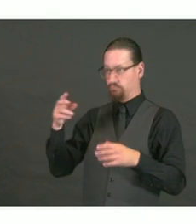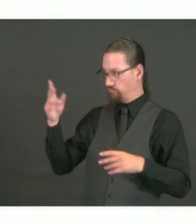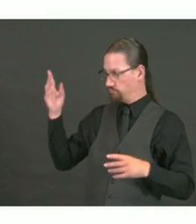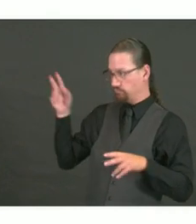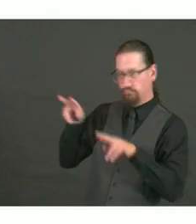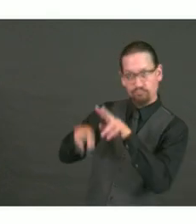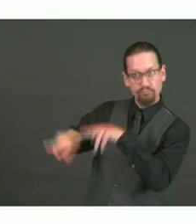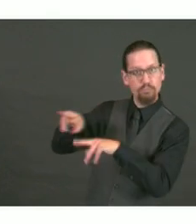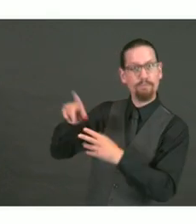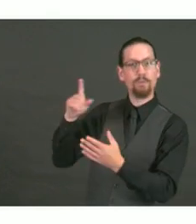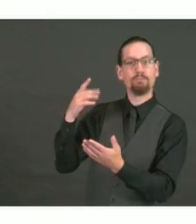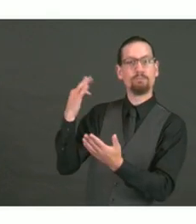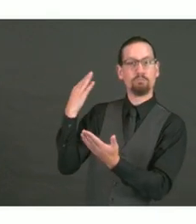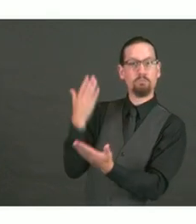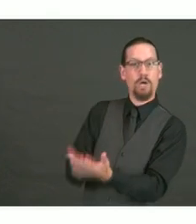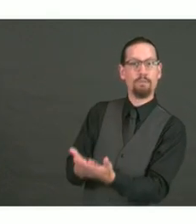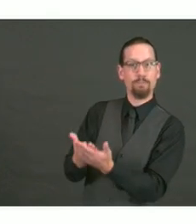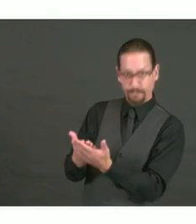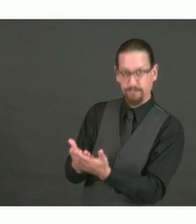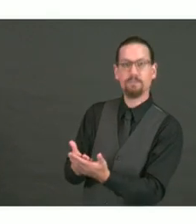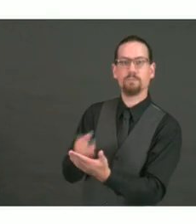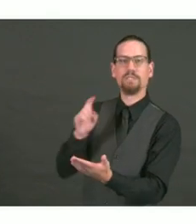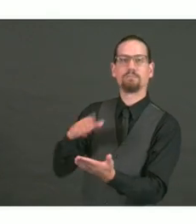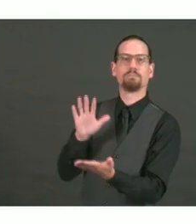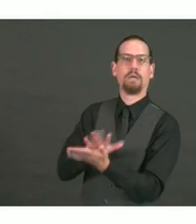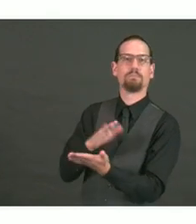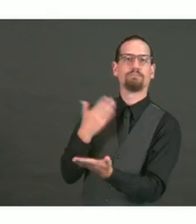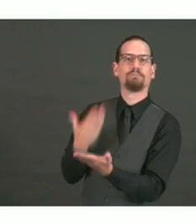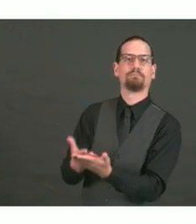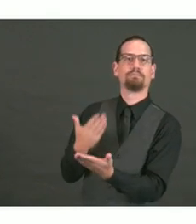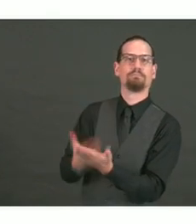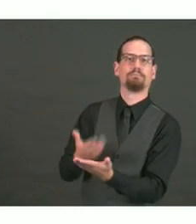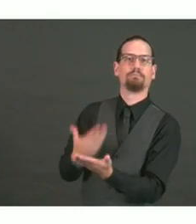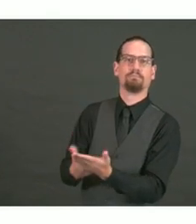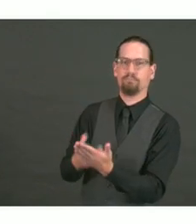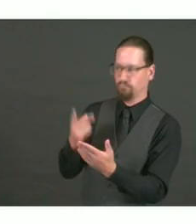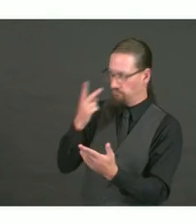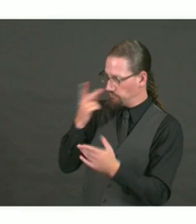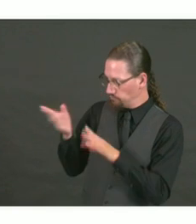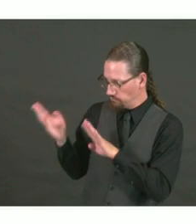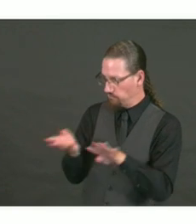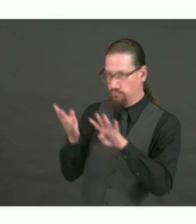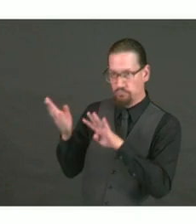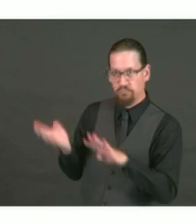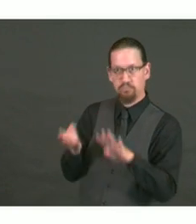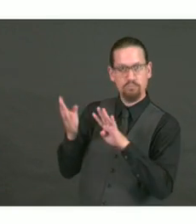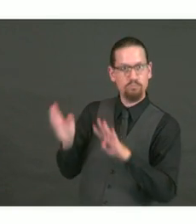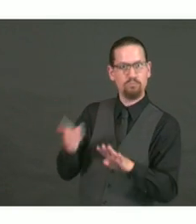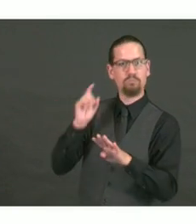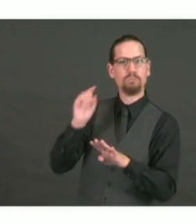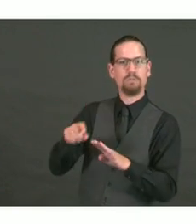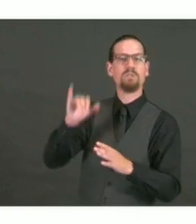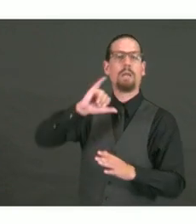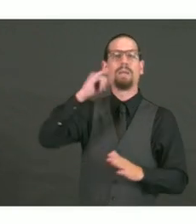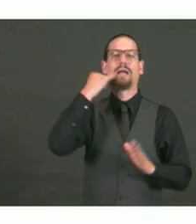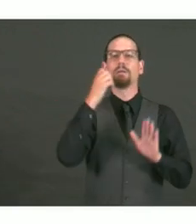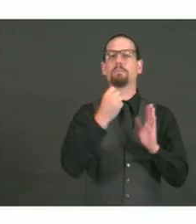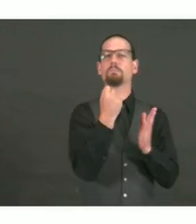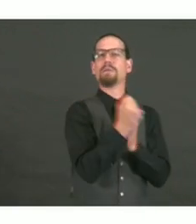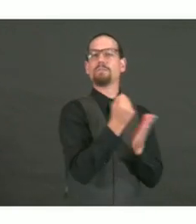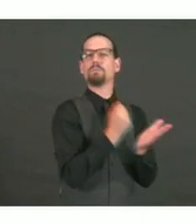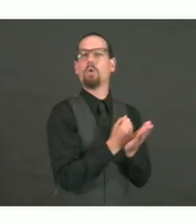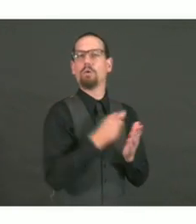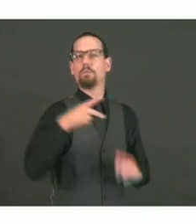train stations and increasing signage at the airport and train stations. So, again, we want to open school, we want to